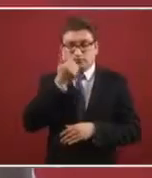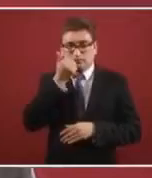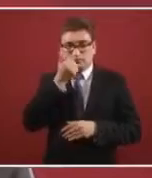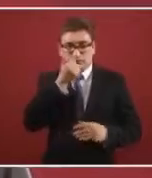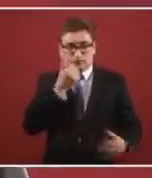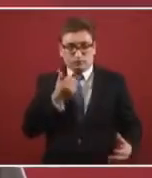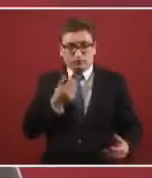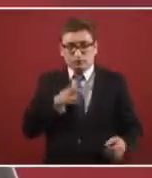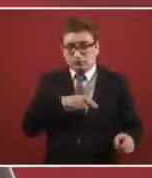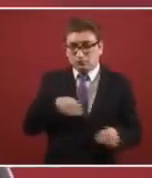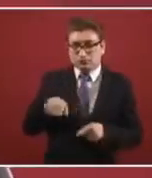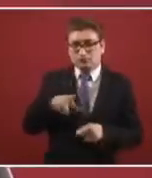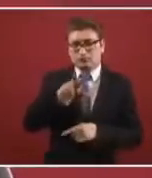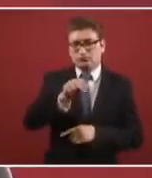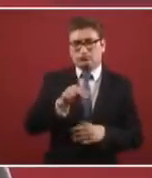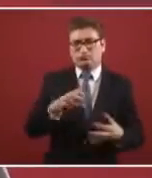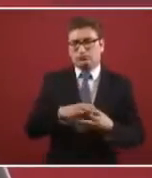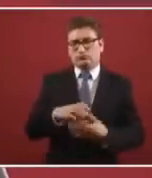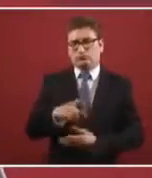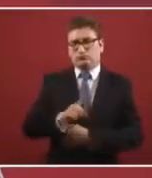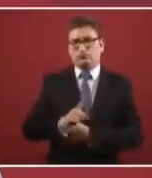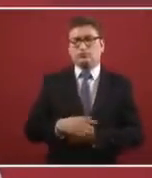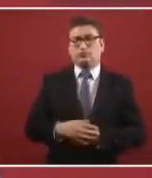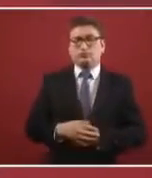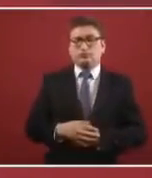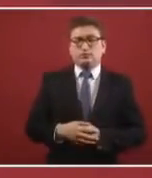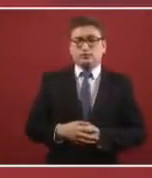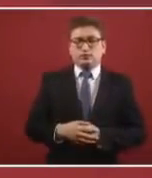that had disappeared. So